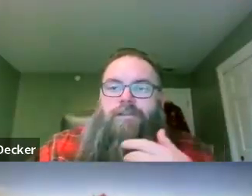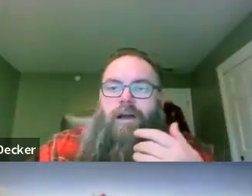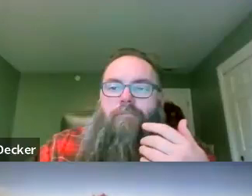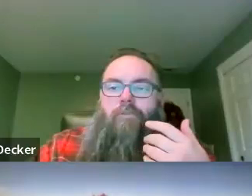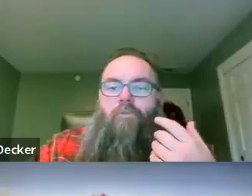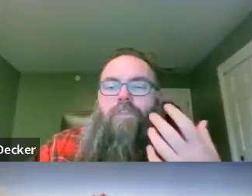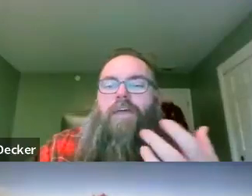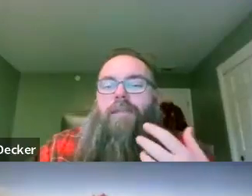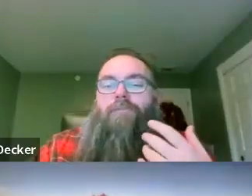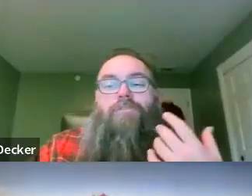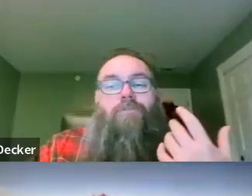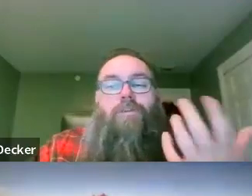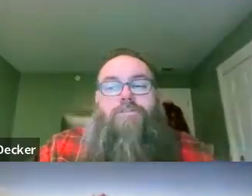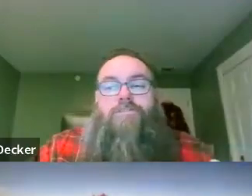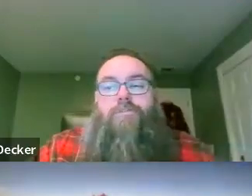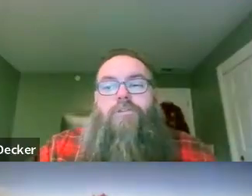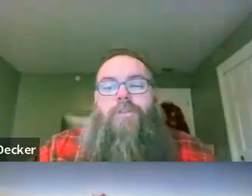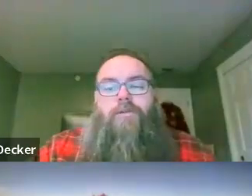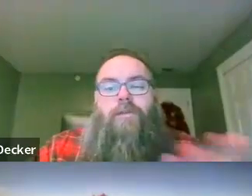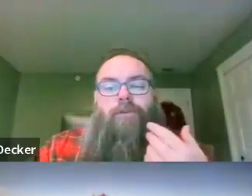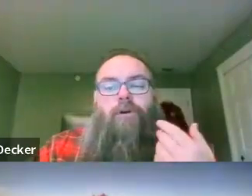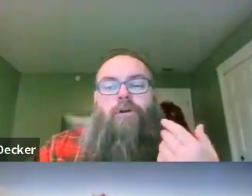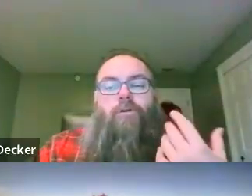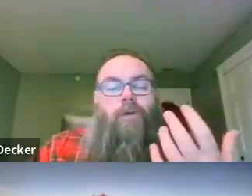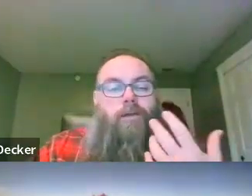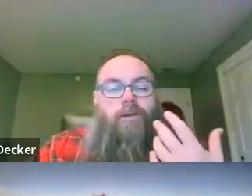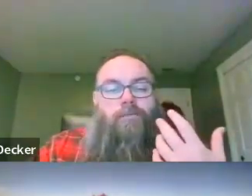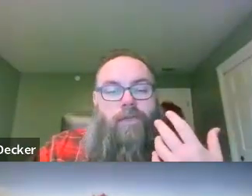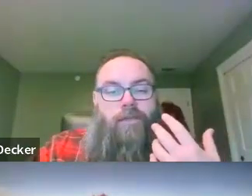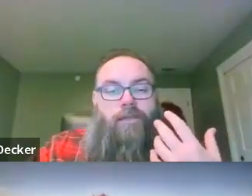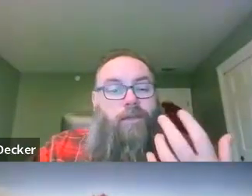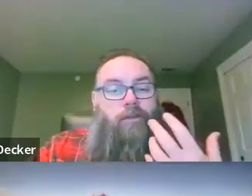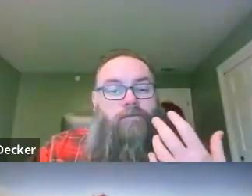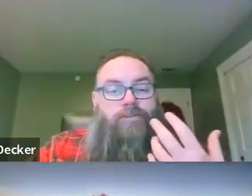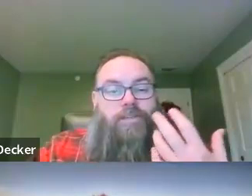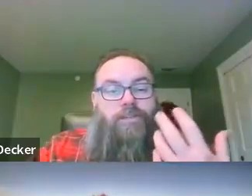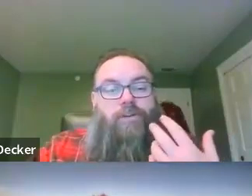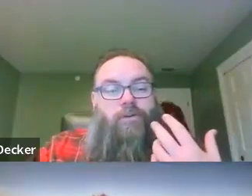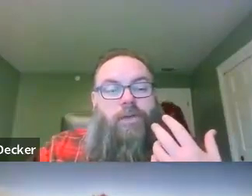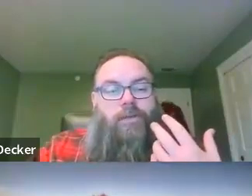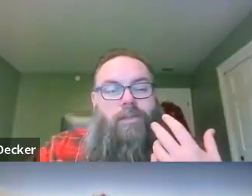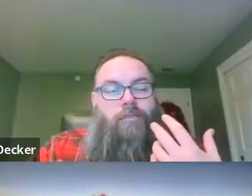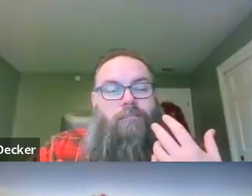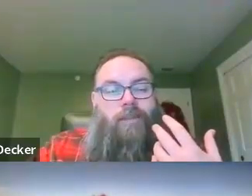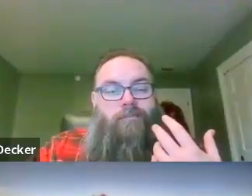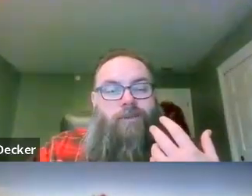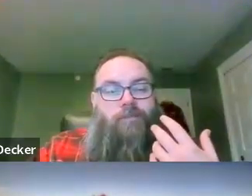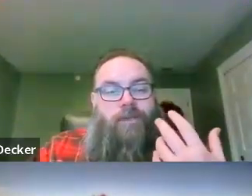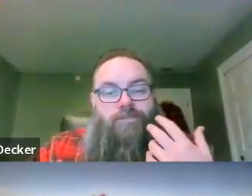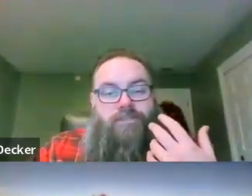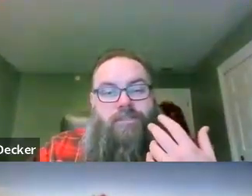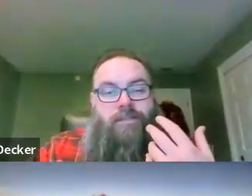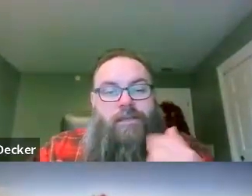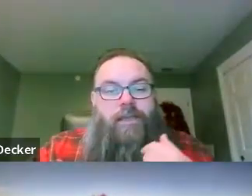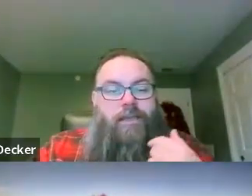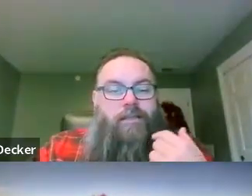here. With that, for those of you that do serve Yolo County, if you are aware of any caregivers in Yolo County that might benefit or